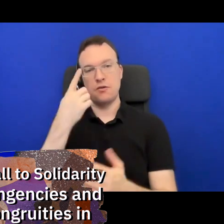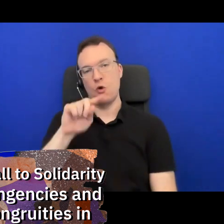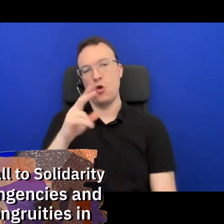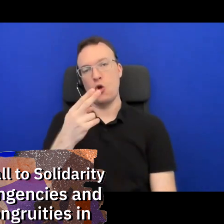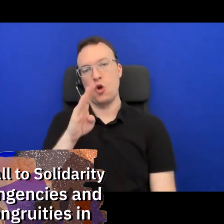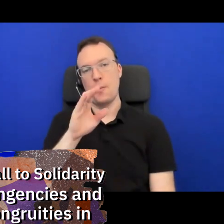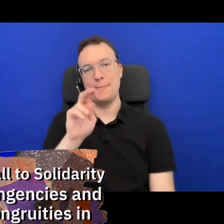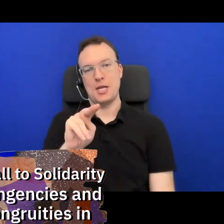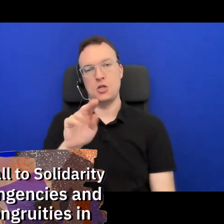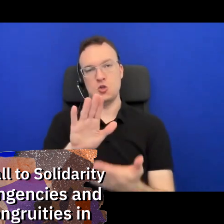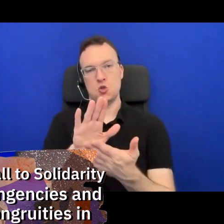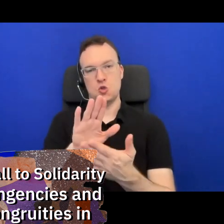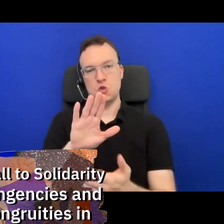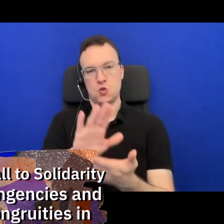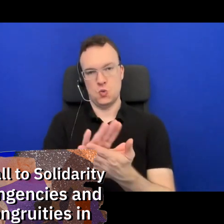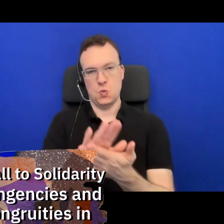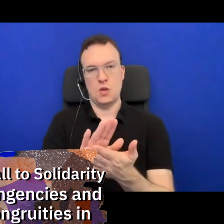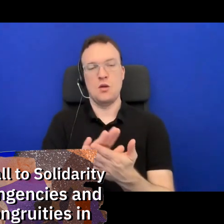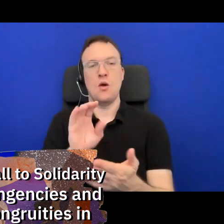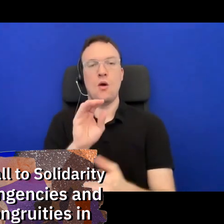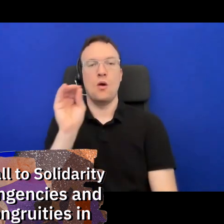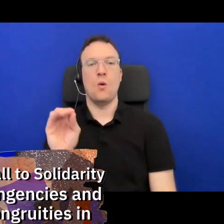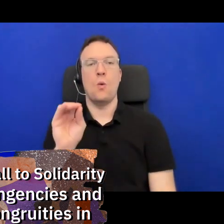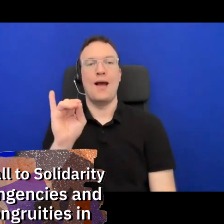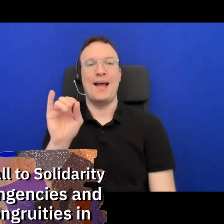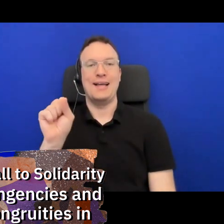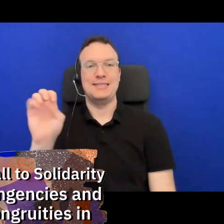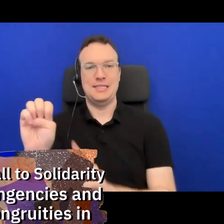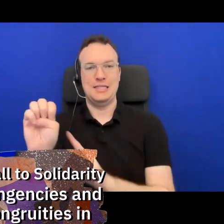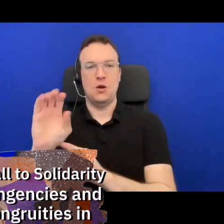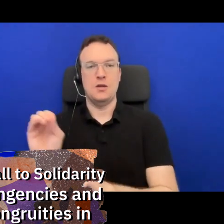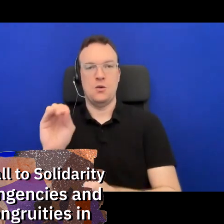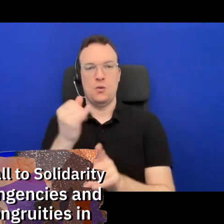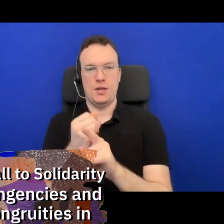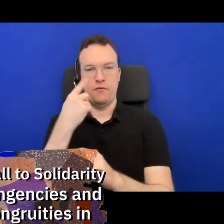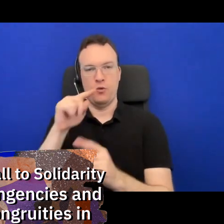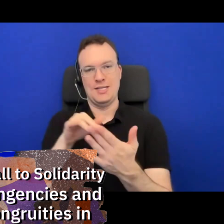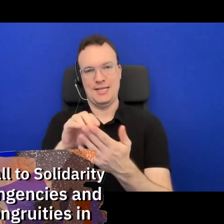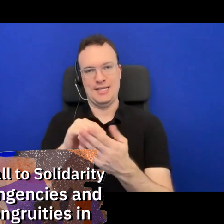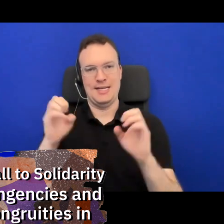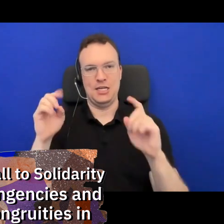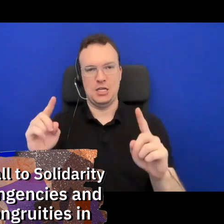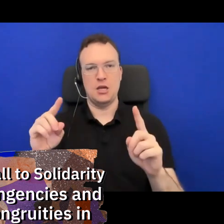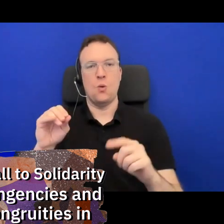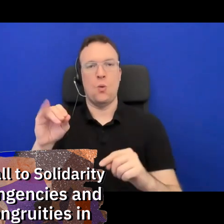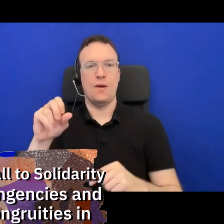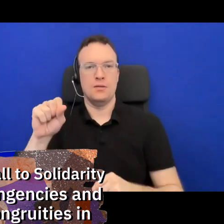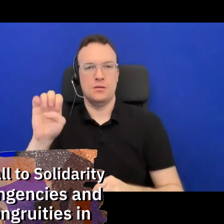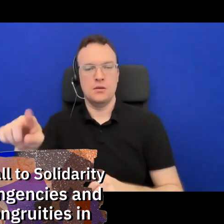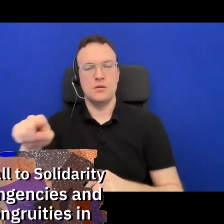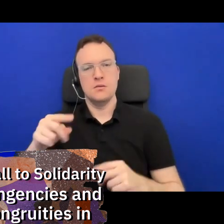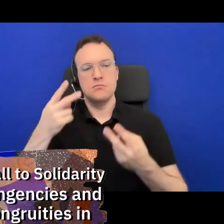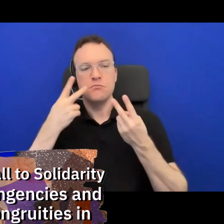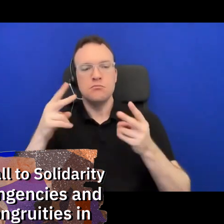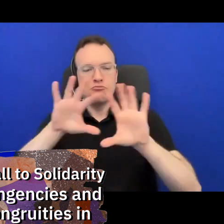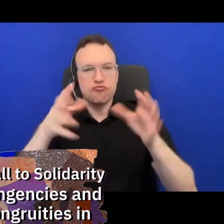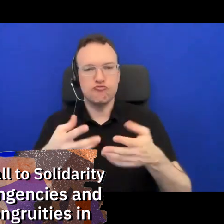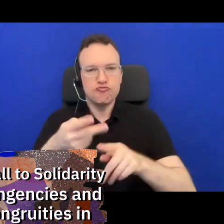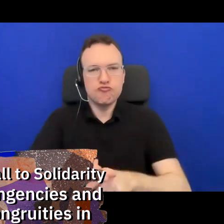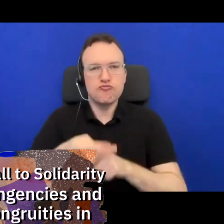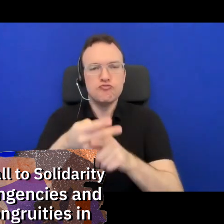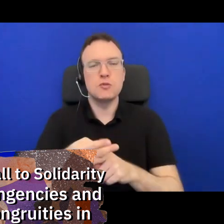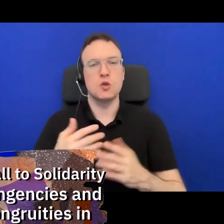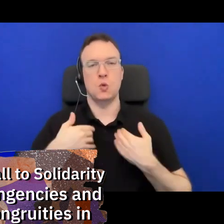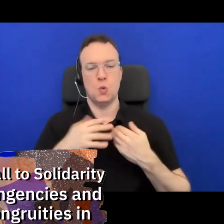the Ontario Institute for Studies in Education, where he oversees and supports youth-oriented and